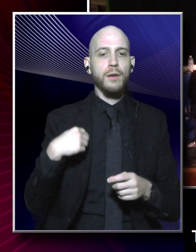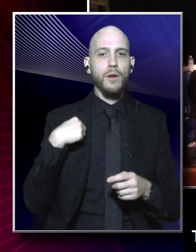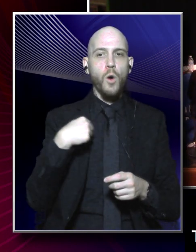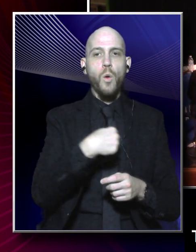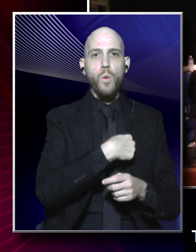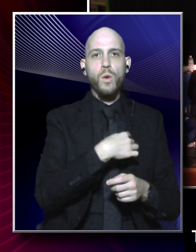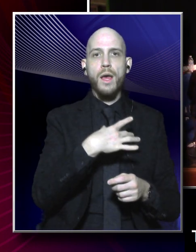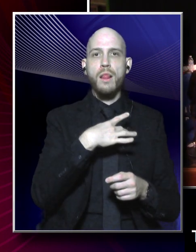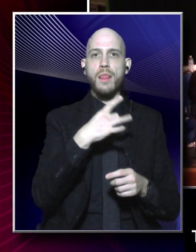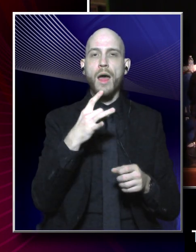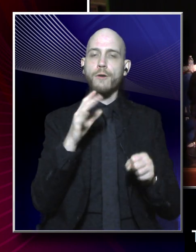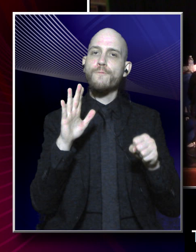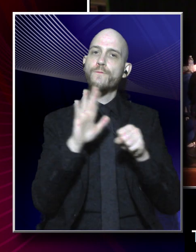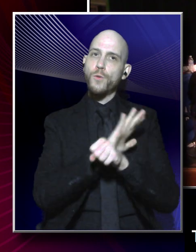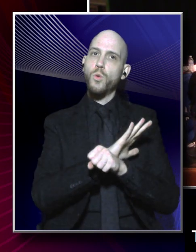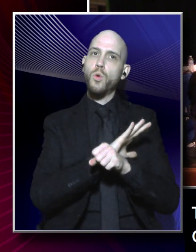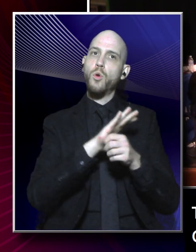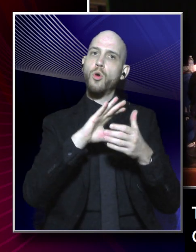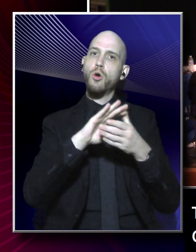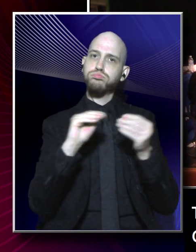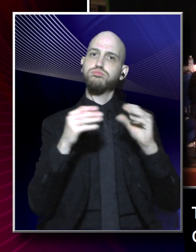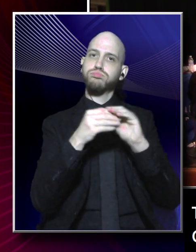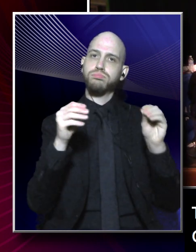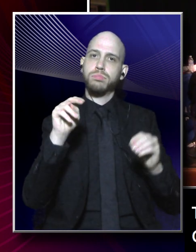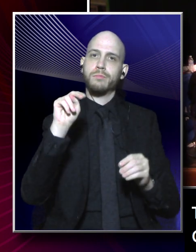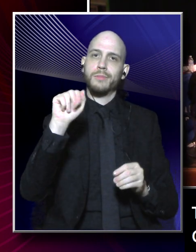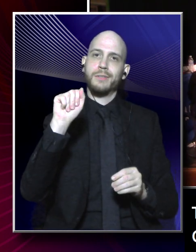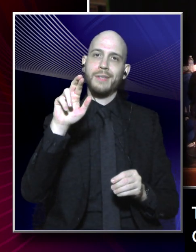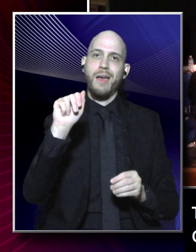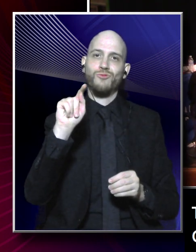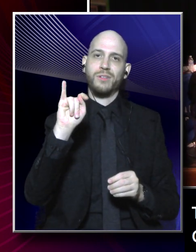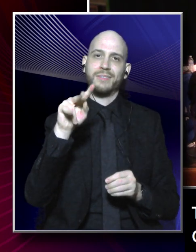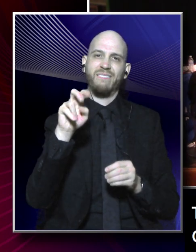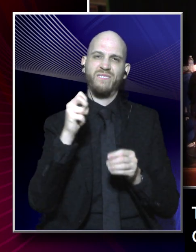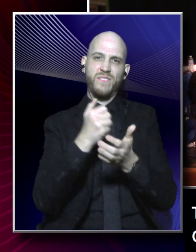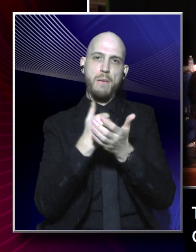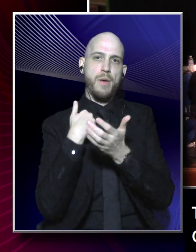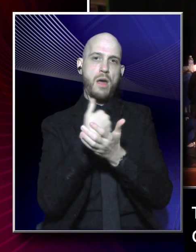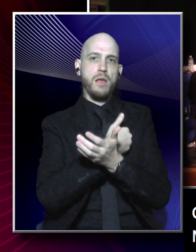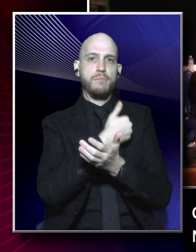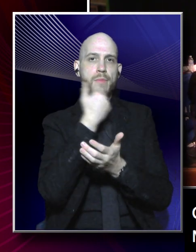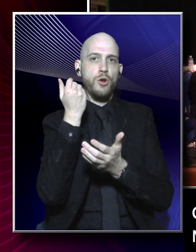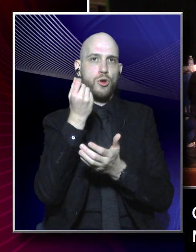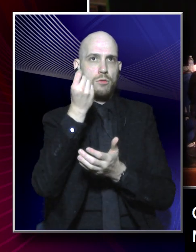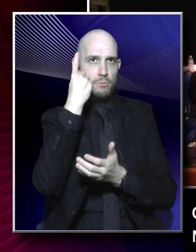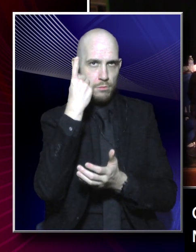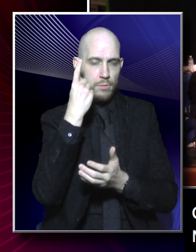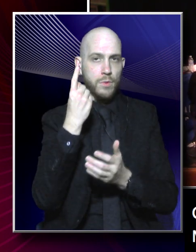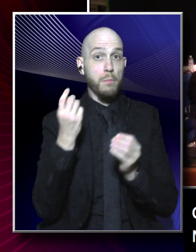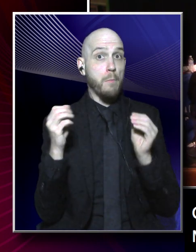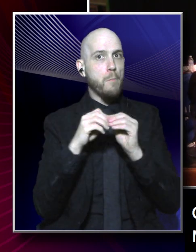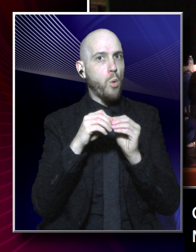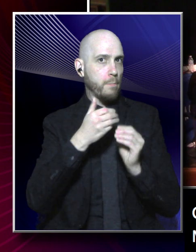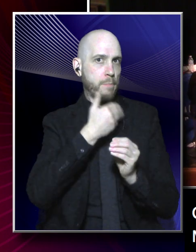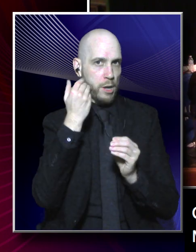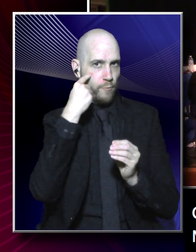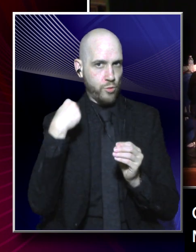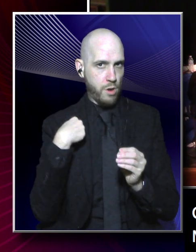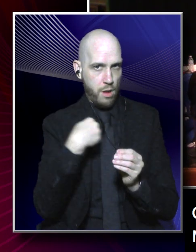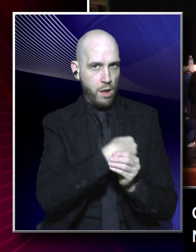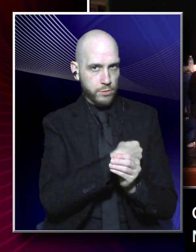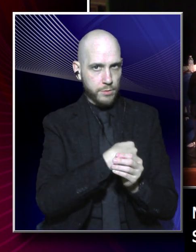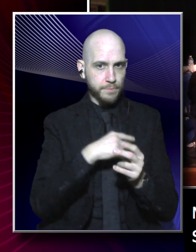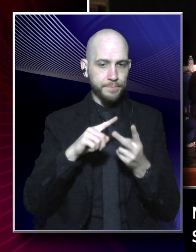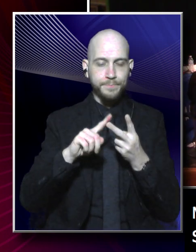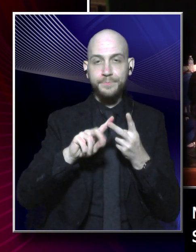on so we can figure out what data we want. So the more, the better, and then we can parse it down. The second comment I would say